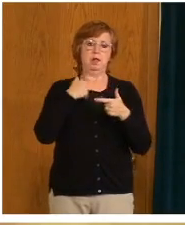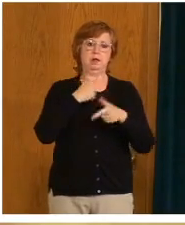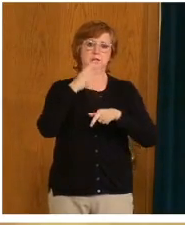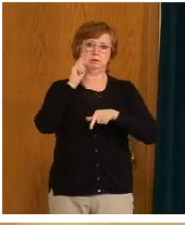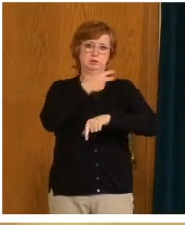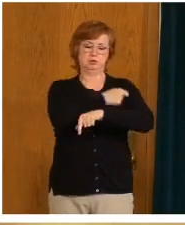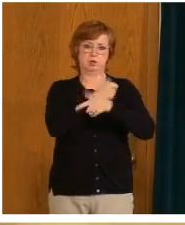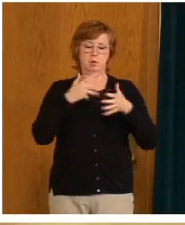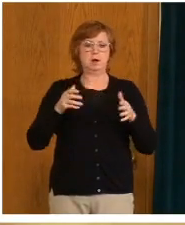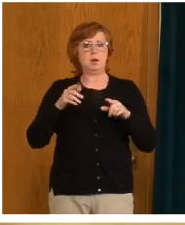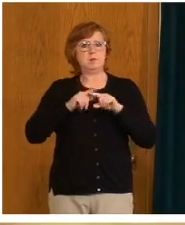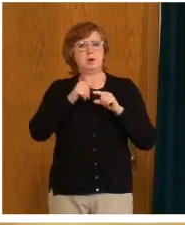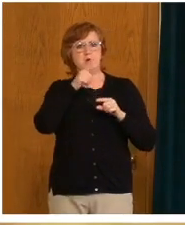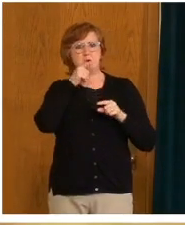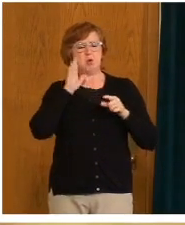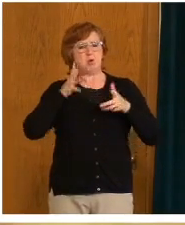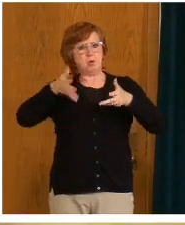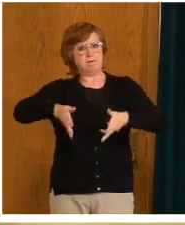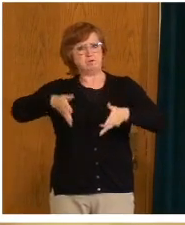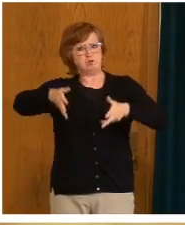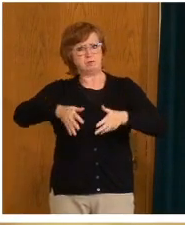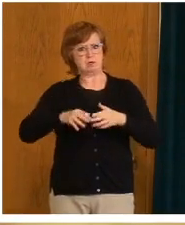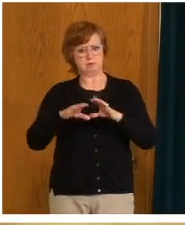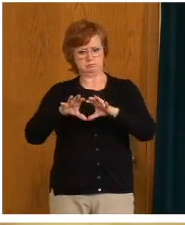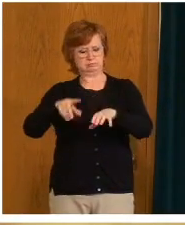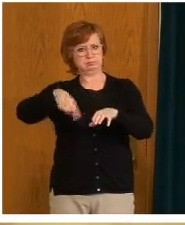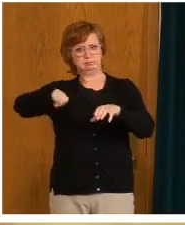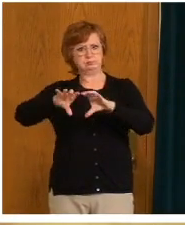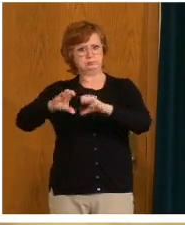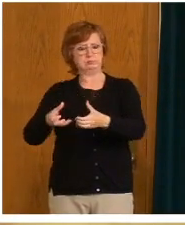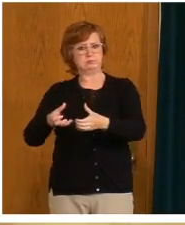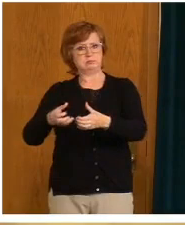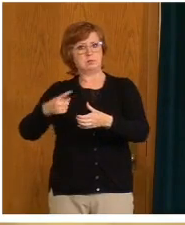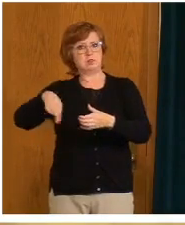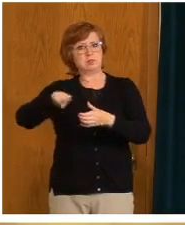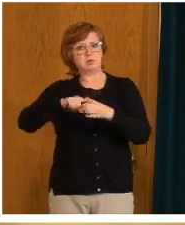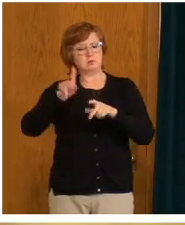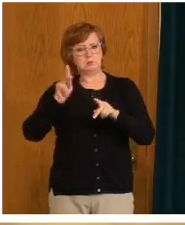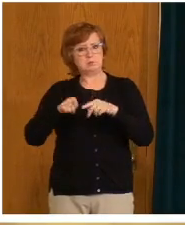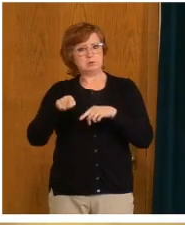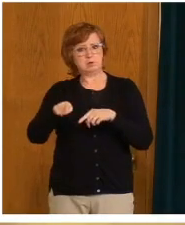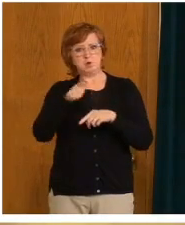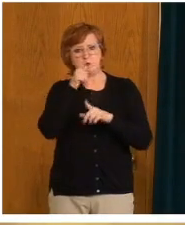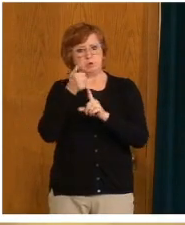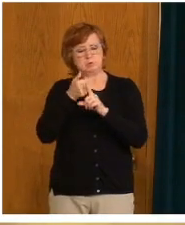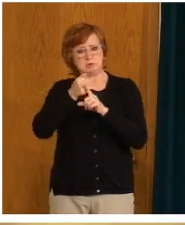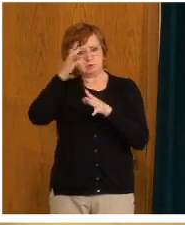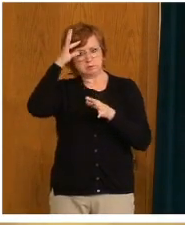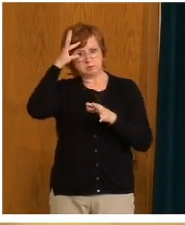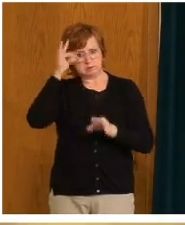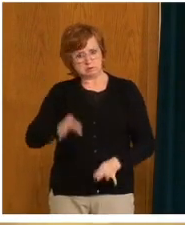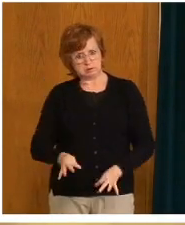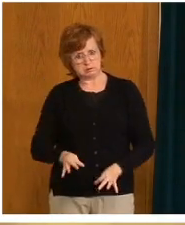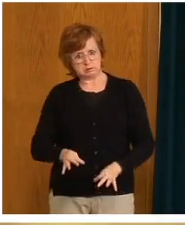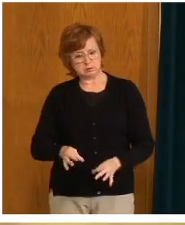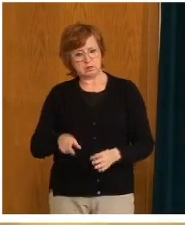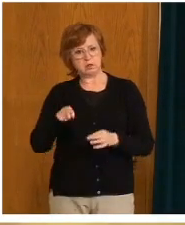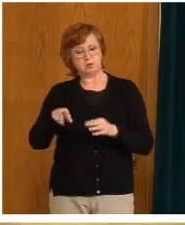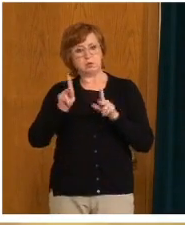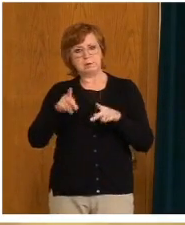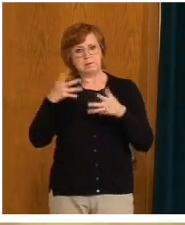unvaccinated people in our province will be those who have made a conscious choice, those that have chosen to not be